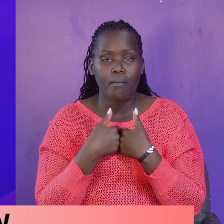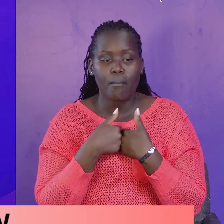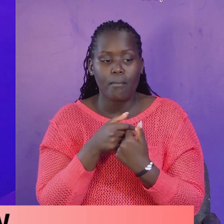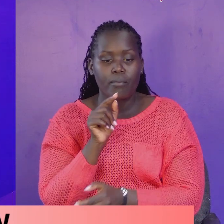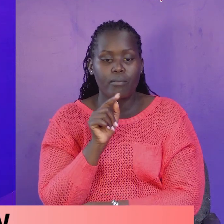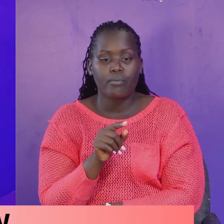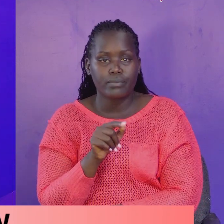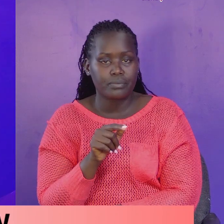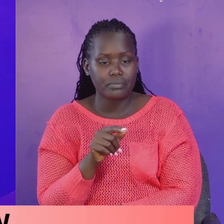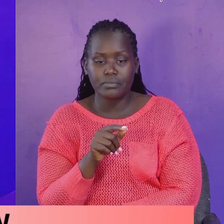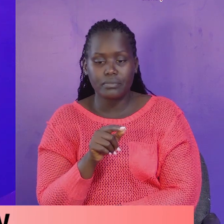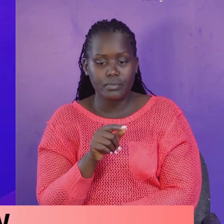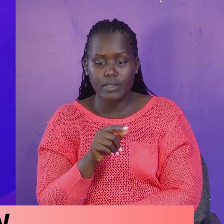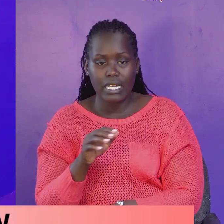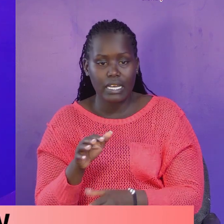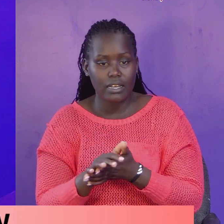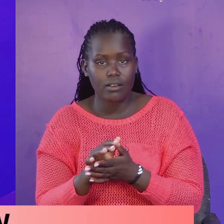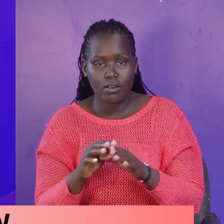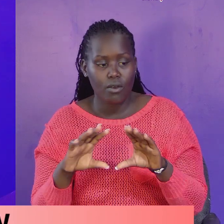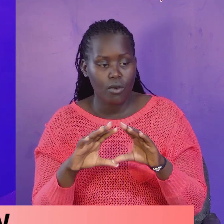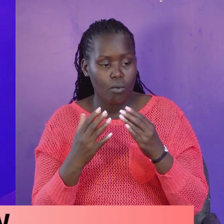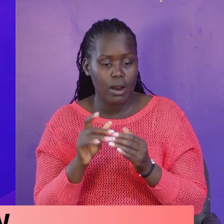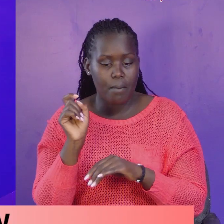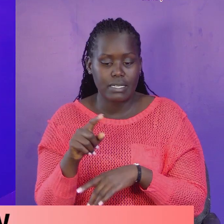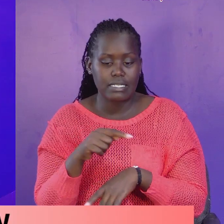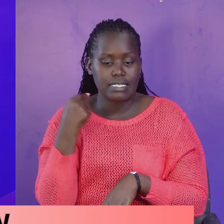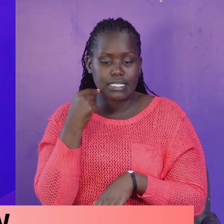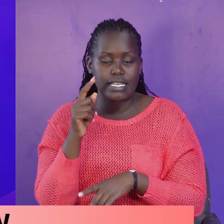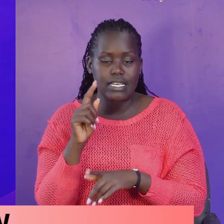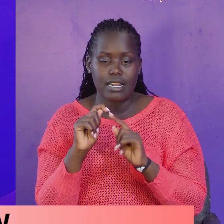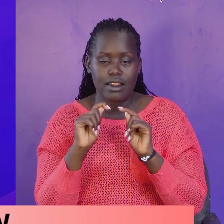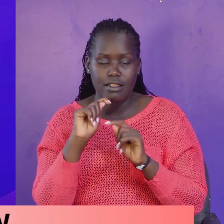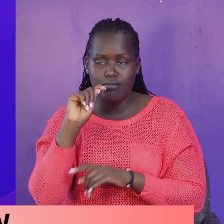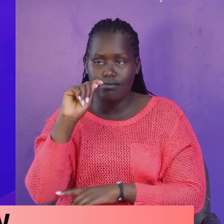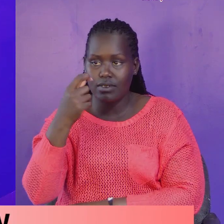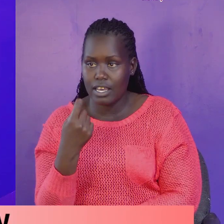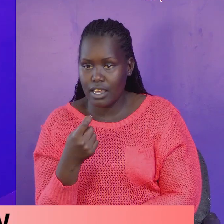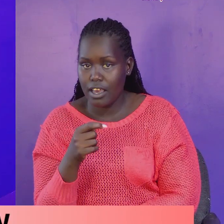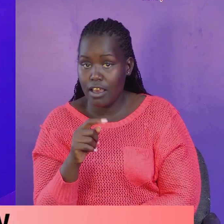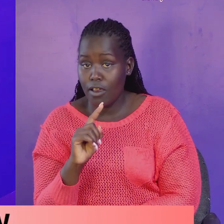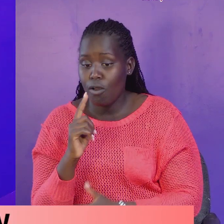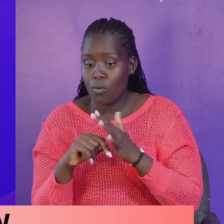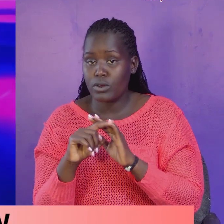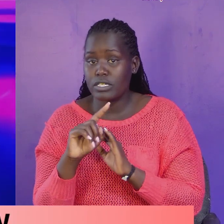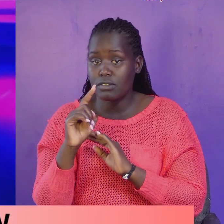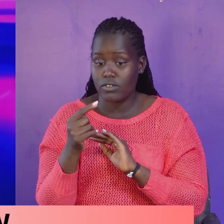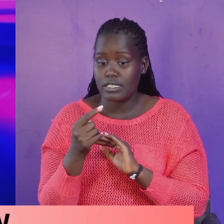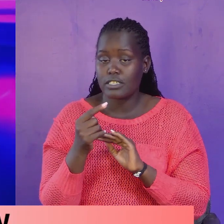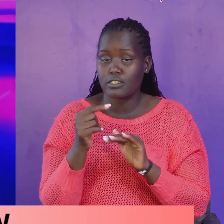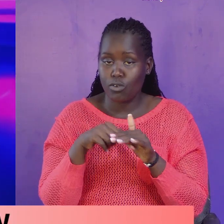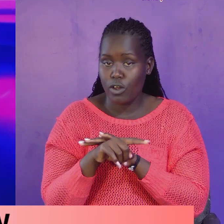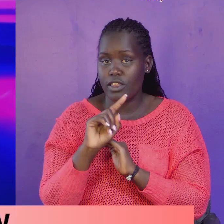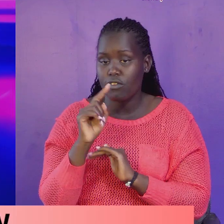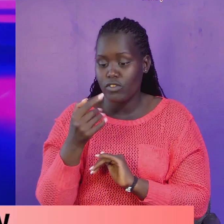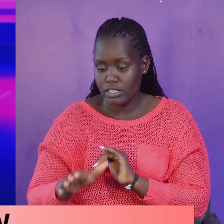will kill Kenya. This squad must kill Kenya. But remember that squad in the first leg, we drew